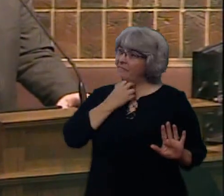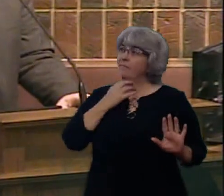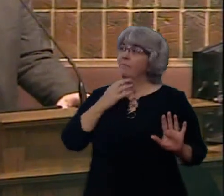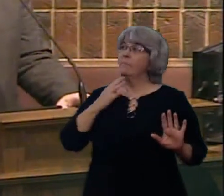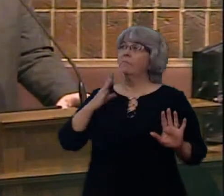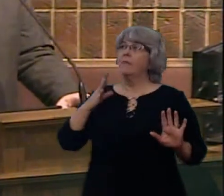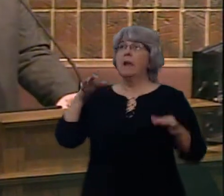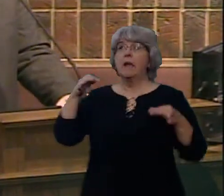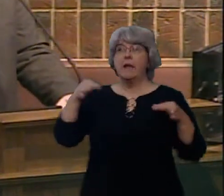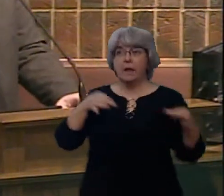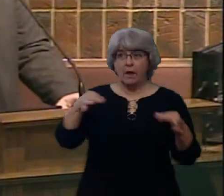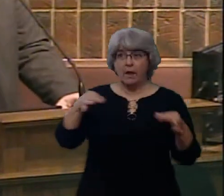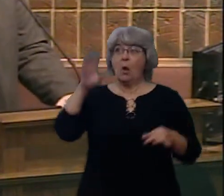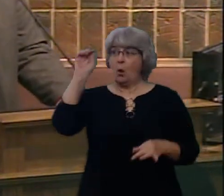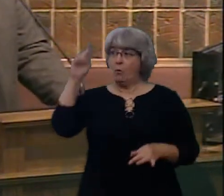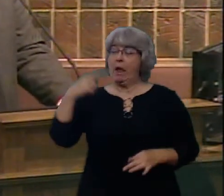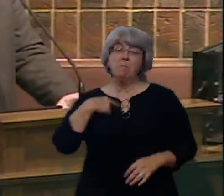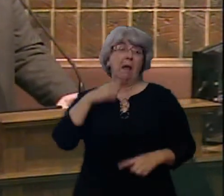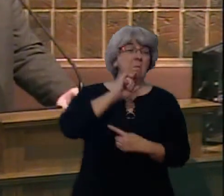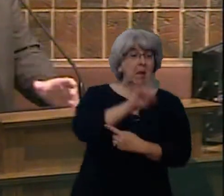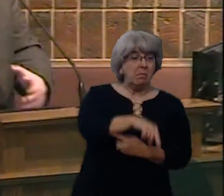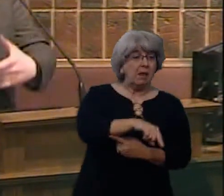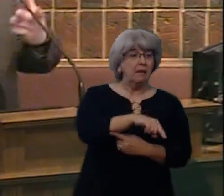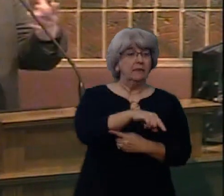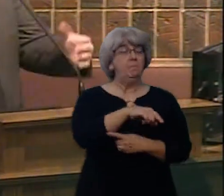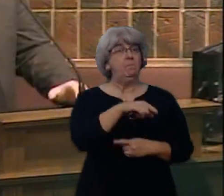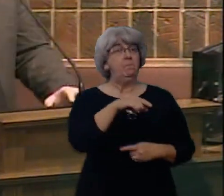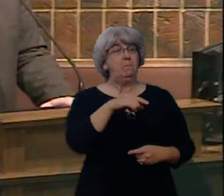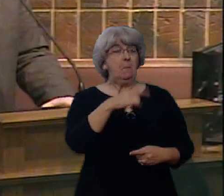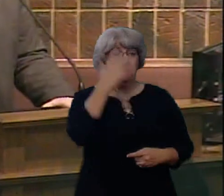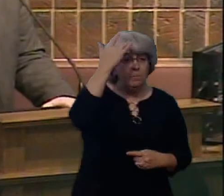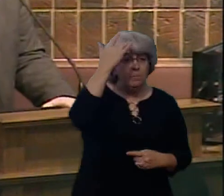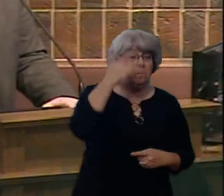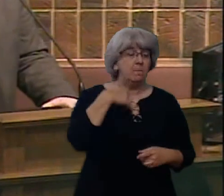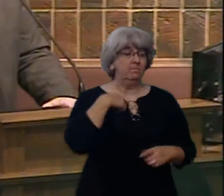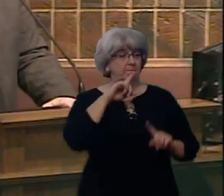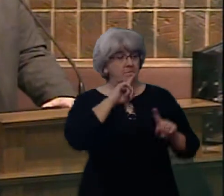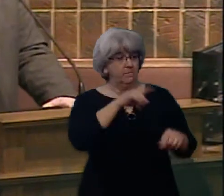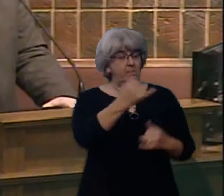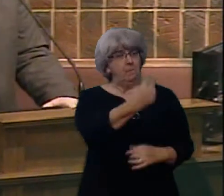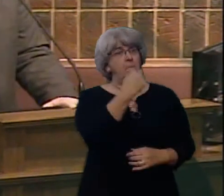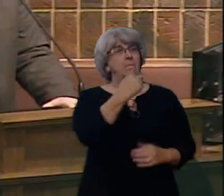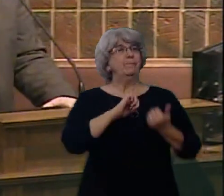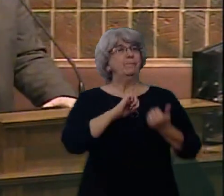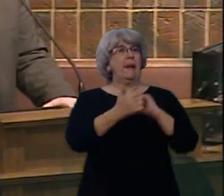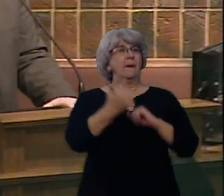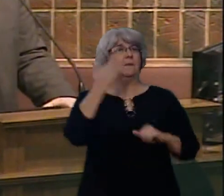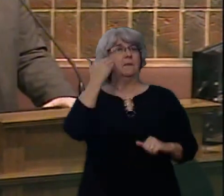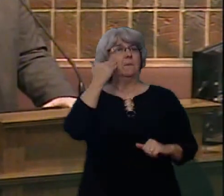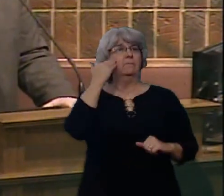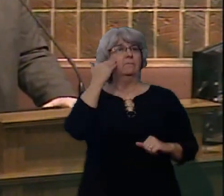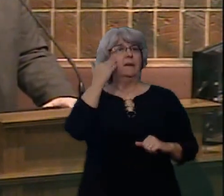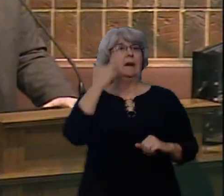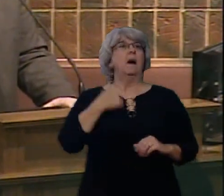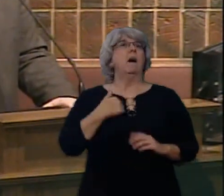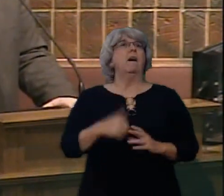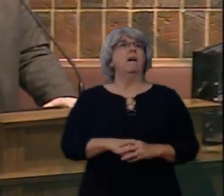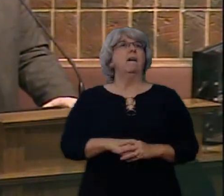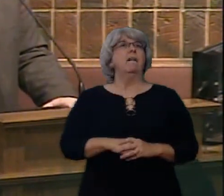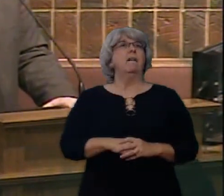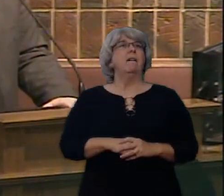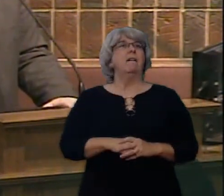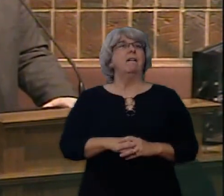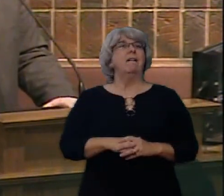well, I have given you an answer. You've asked me a question. You've asked why. And then now you've asked a follow-up question. How do you know that's